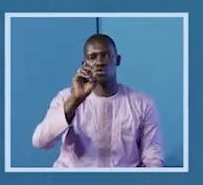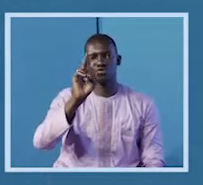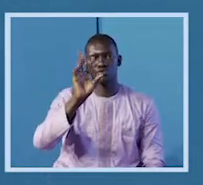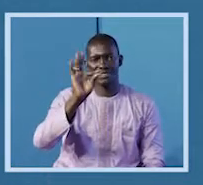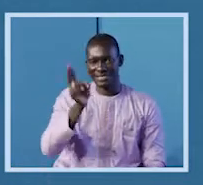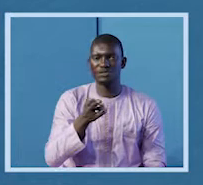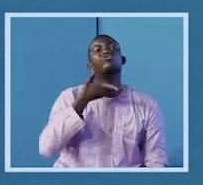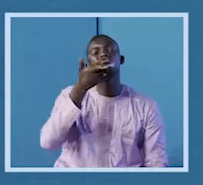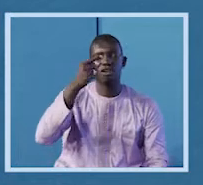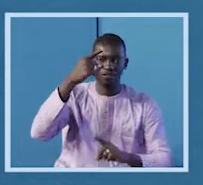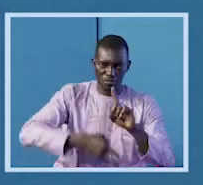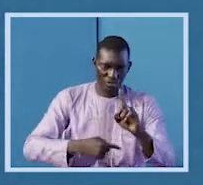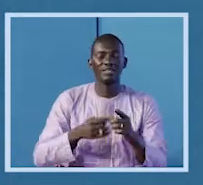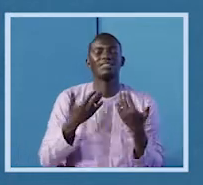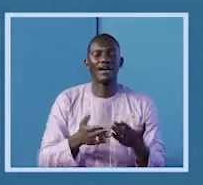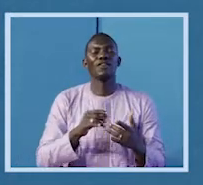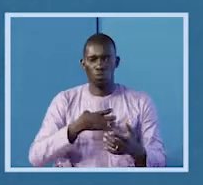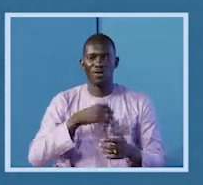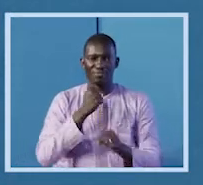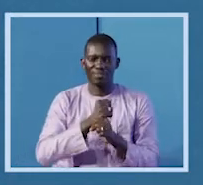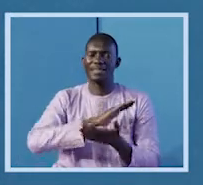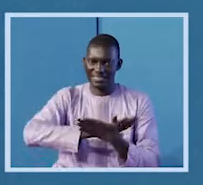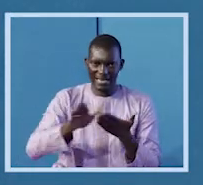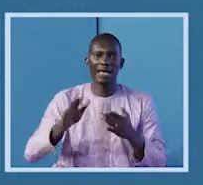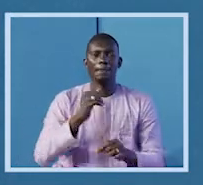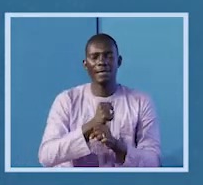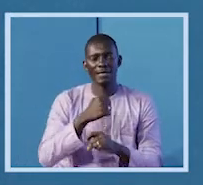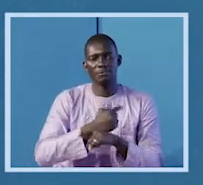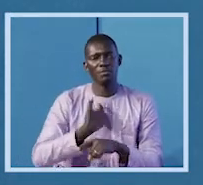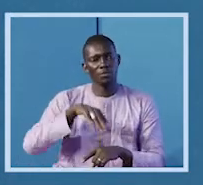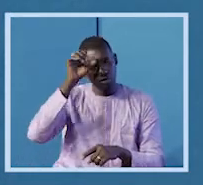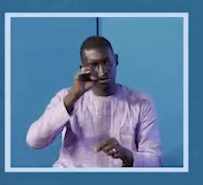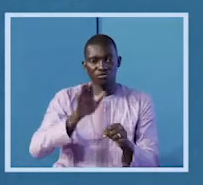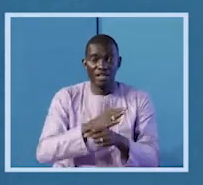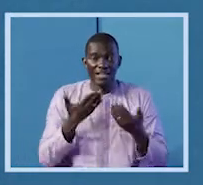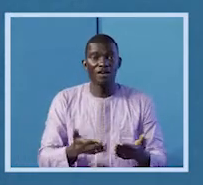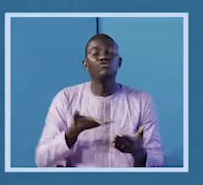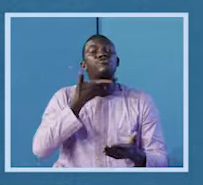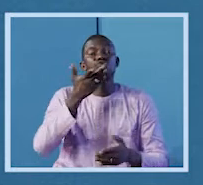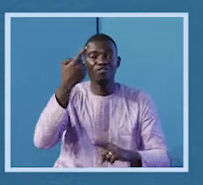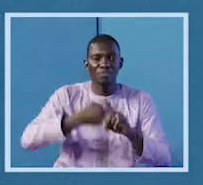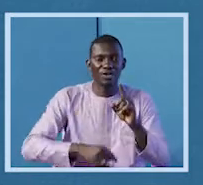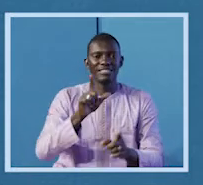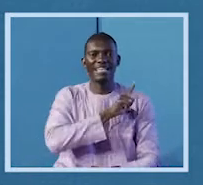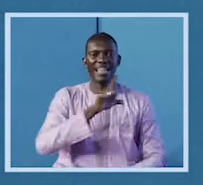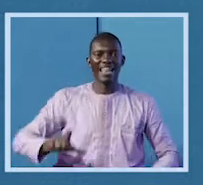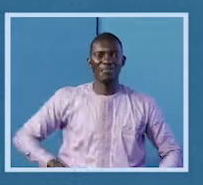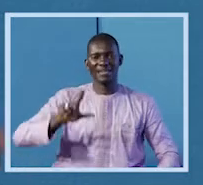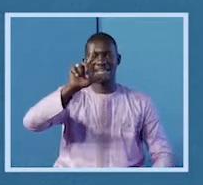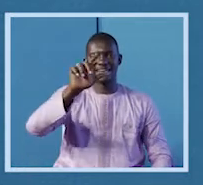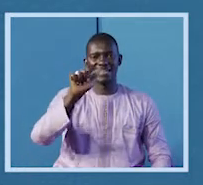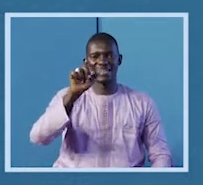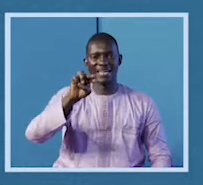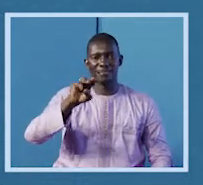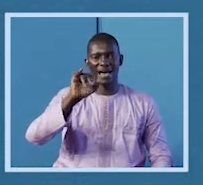contest, but it's based on merit. So I just want to make that quite clear. And our Youth of the Month for this month is Lamin Sonko, and I know most of